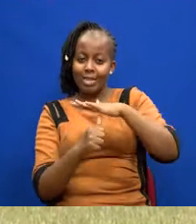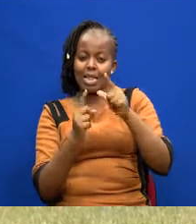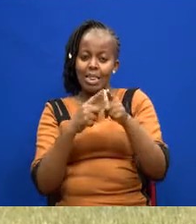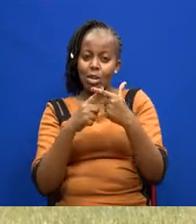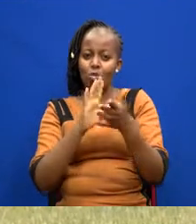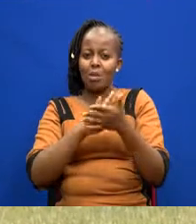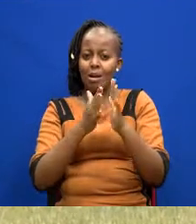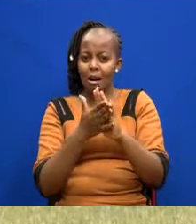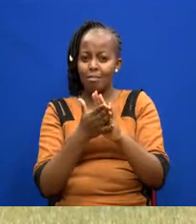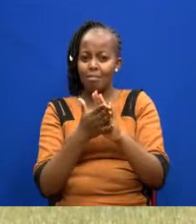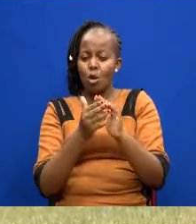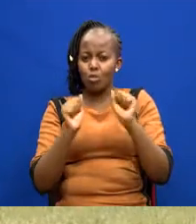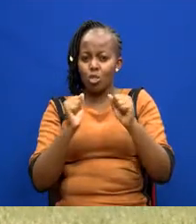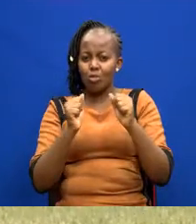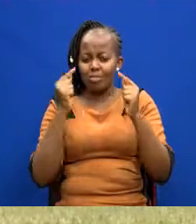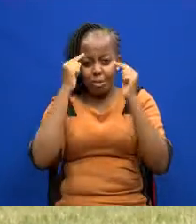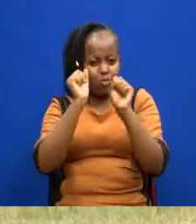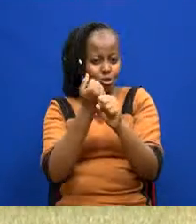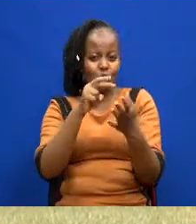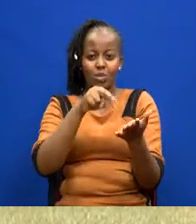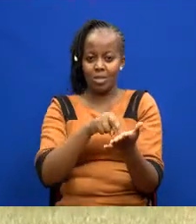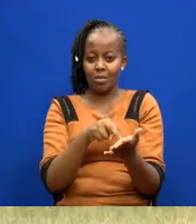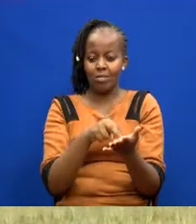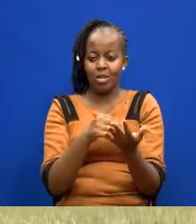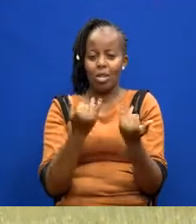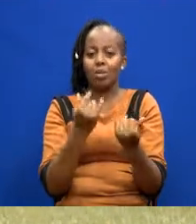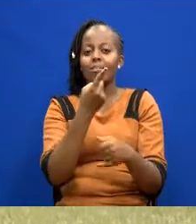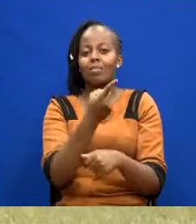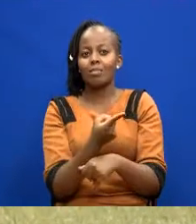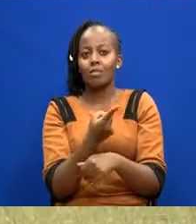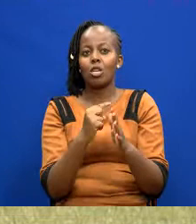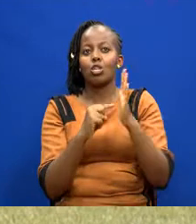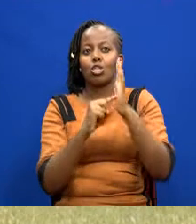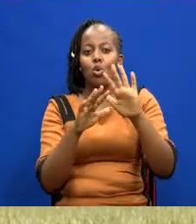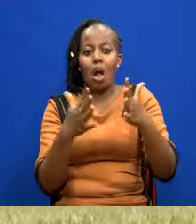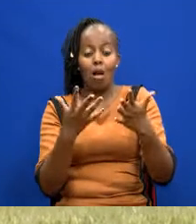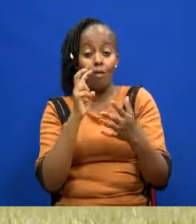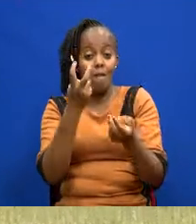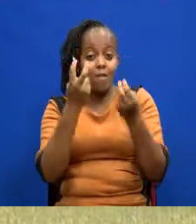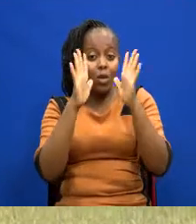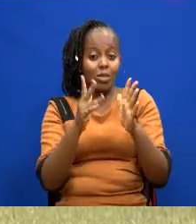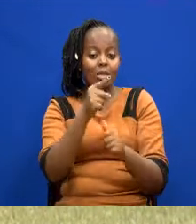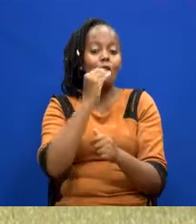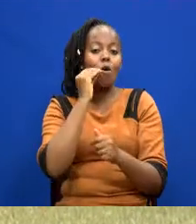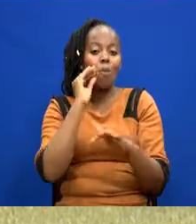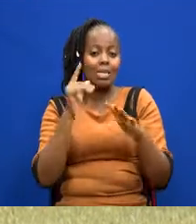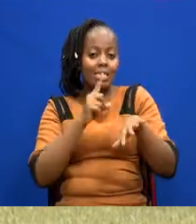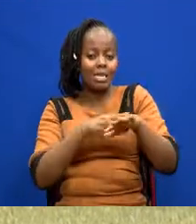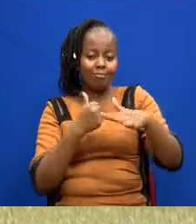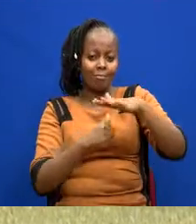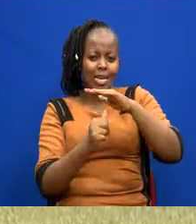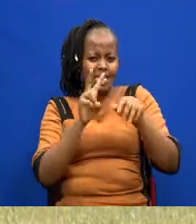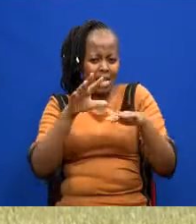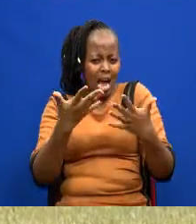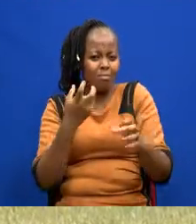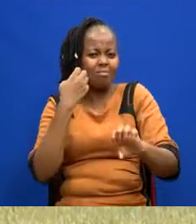and will be at a disadvantaged position even to get up. So this time round, show the viewers at home when you're under and you see